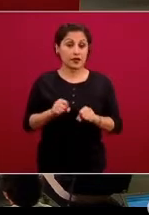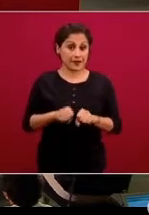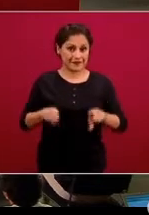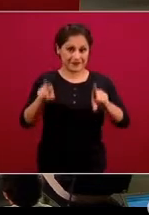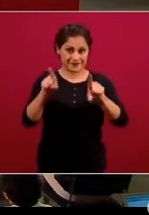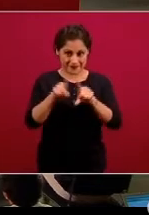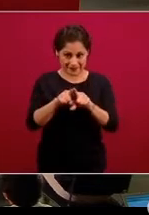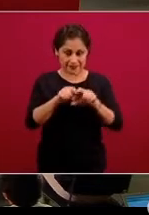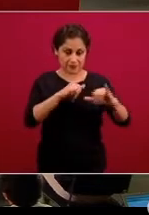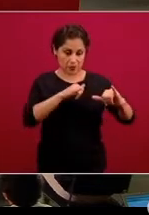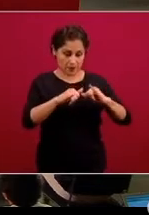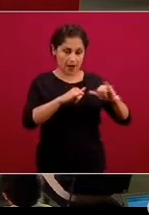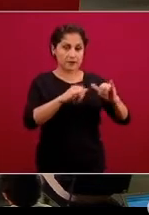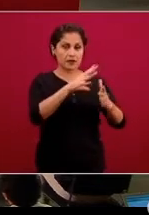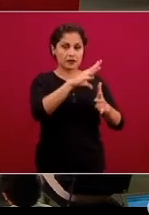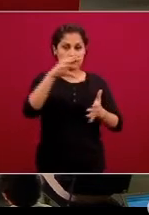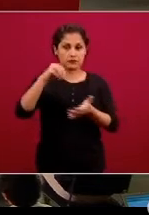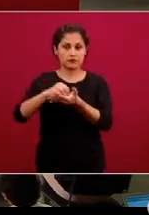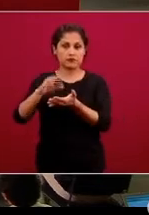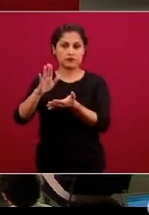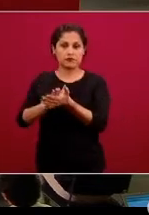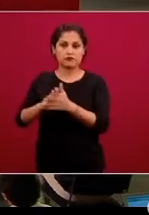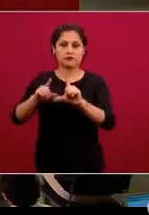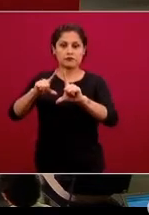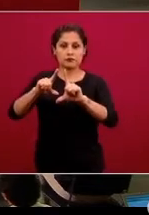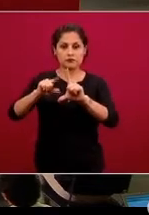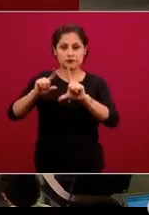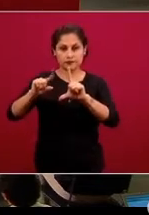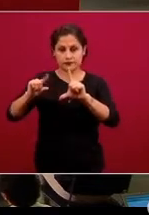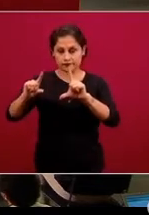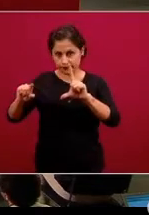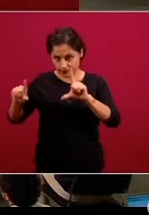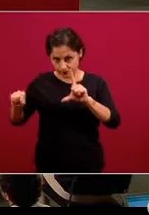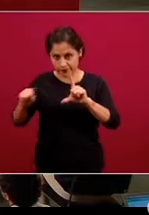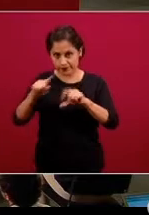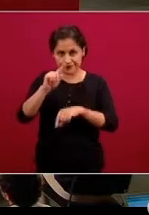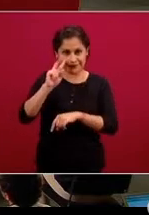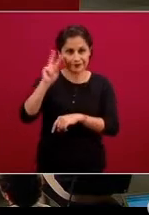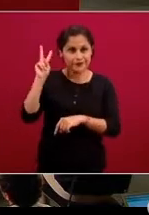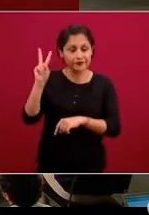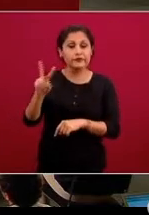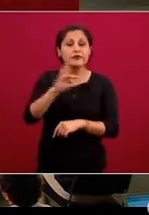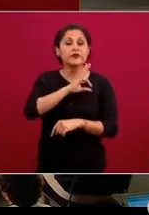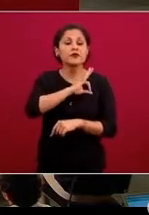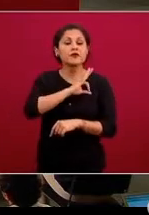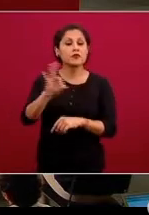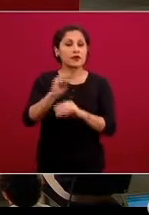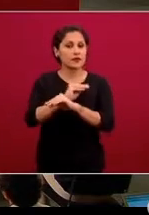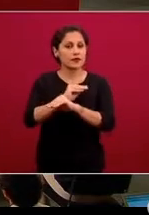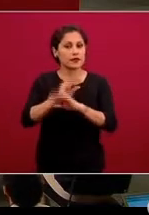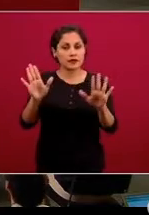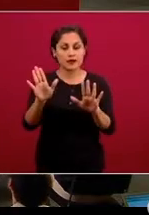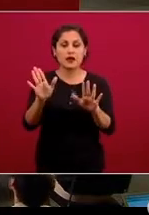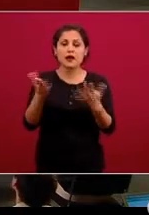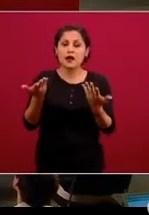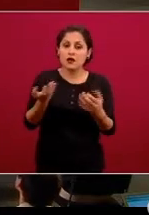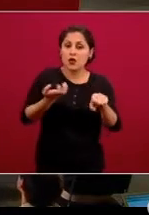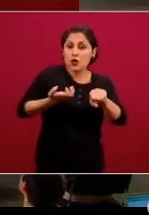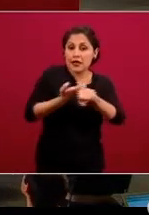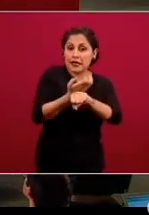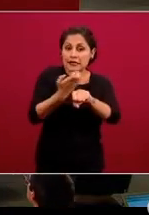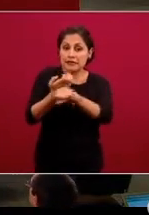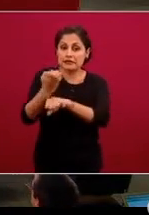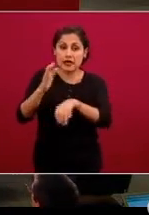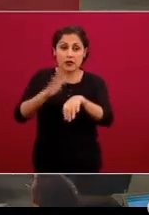you can see it again in a different format. There's a lower incidence rate in some